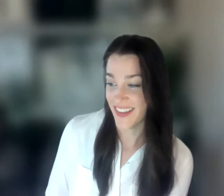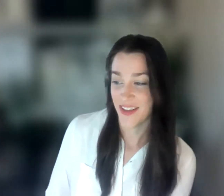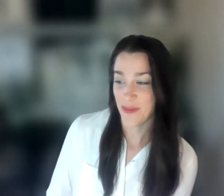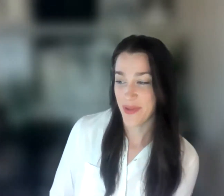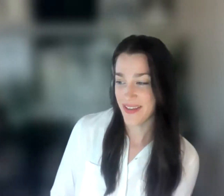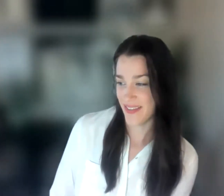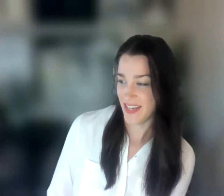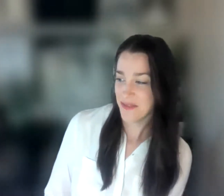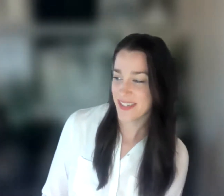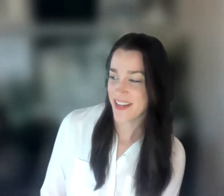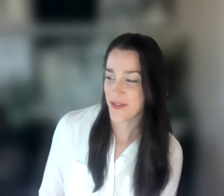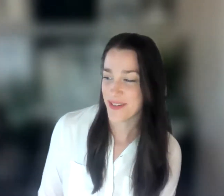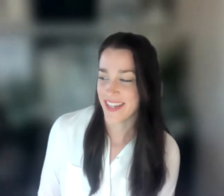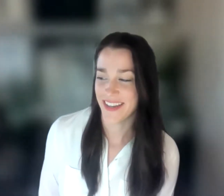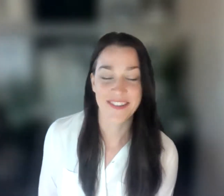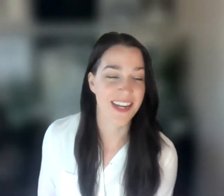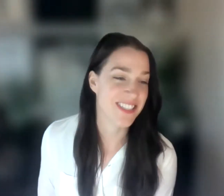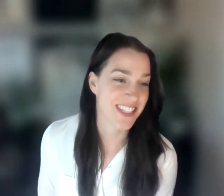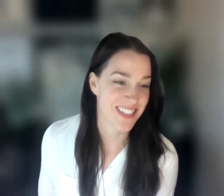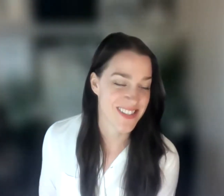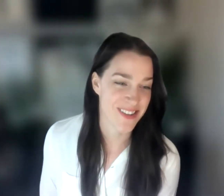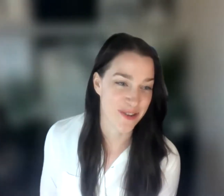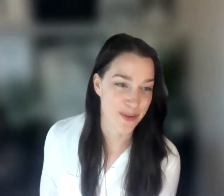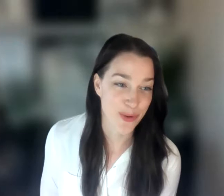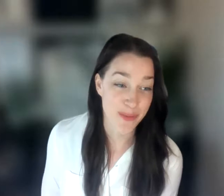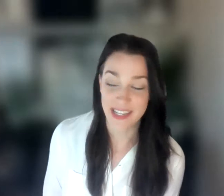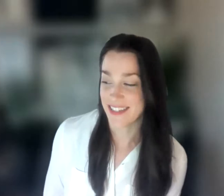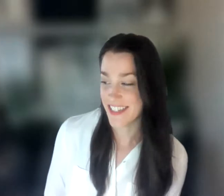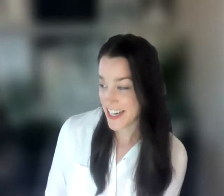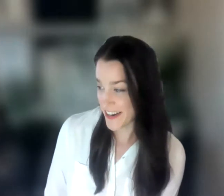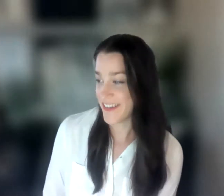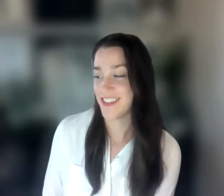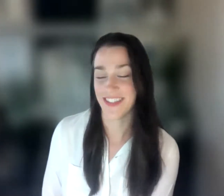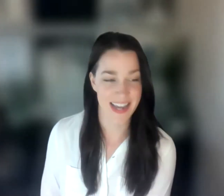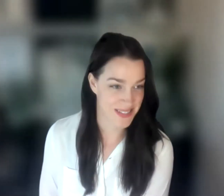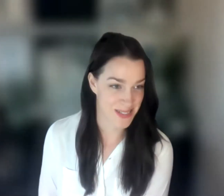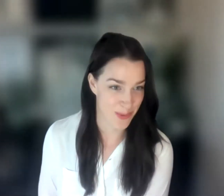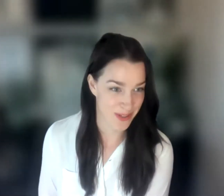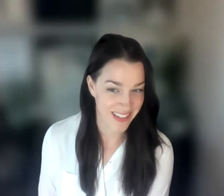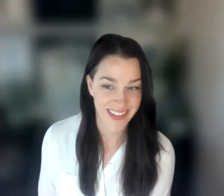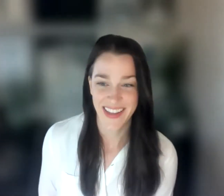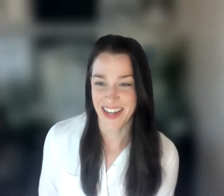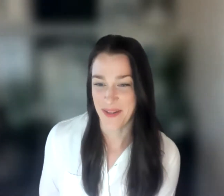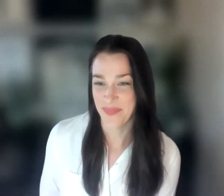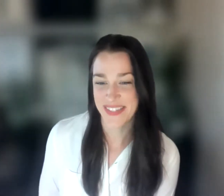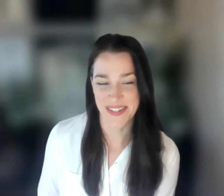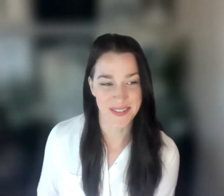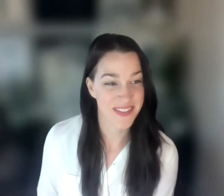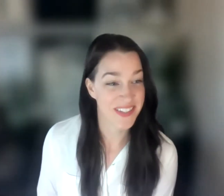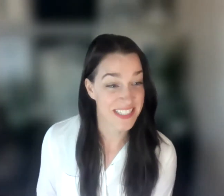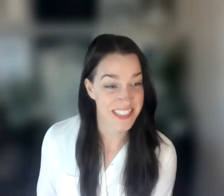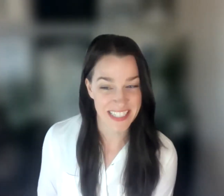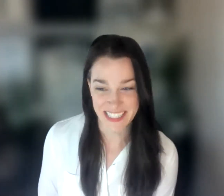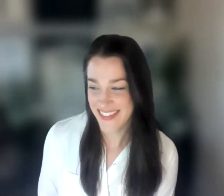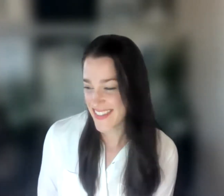first big thing was everyone saying congratulations on your appointment as chair to the Access Board.